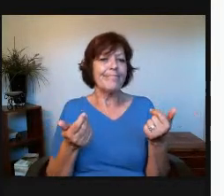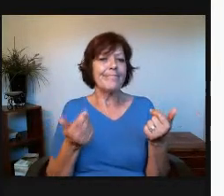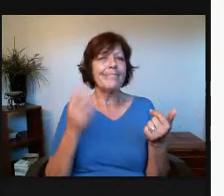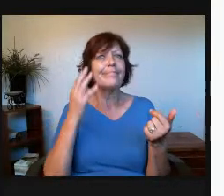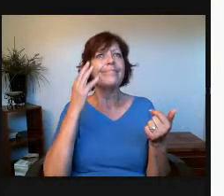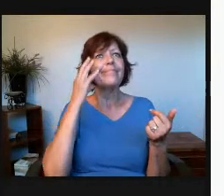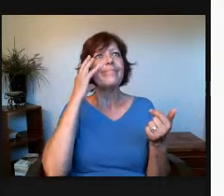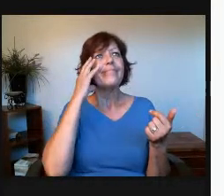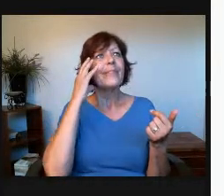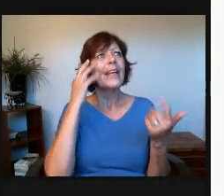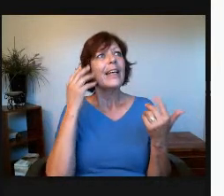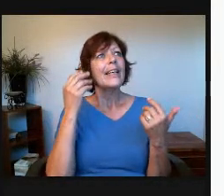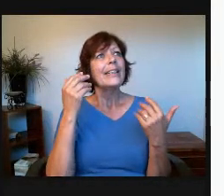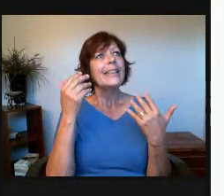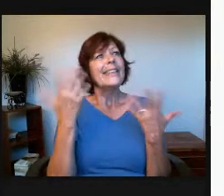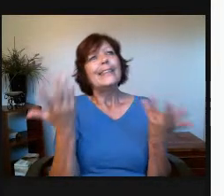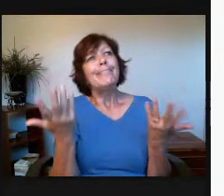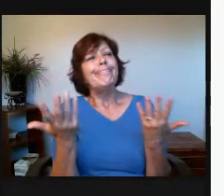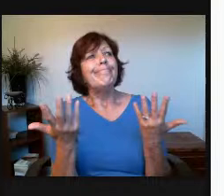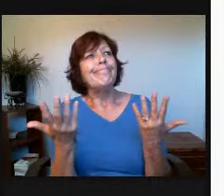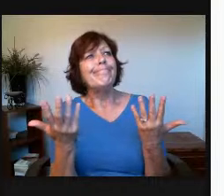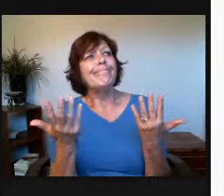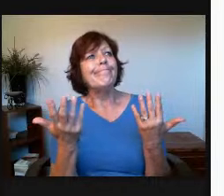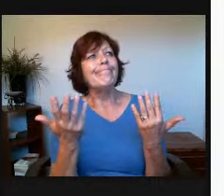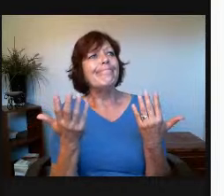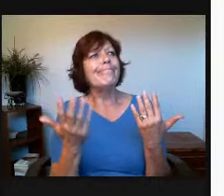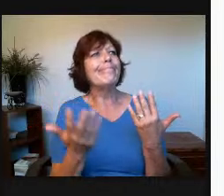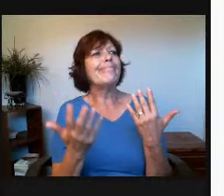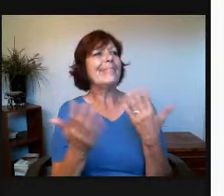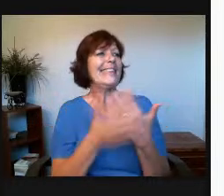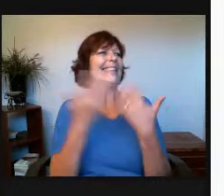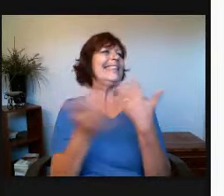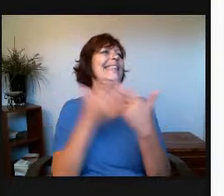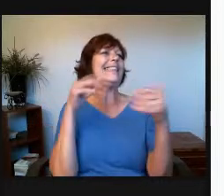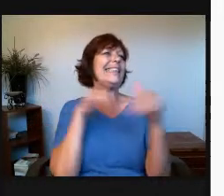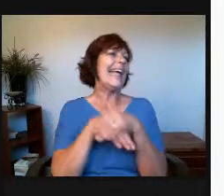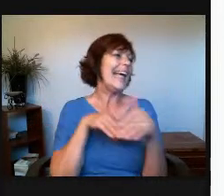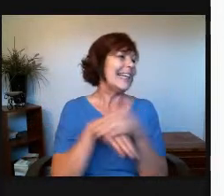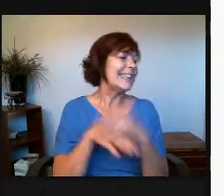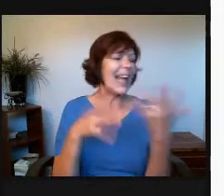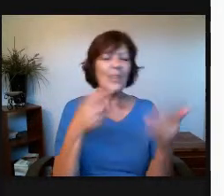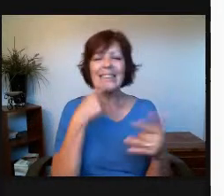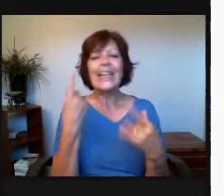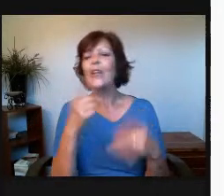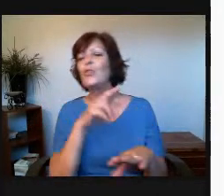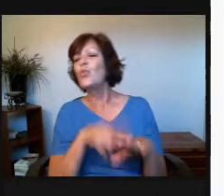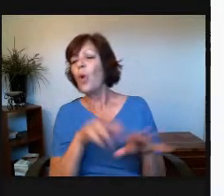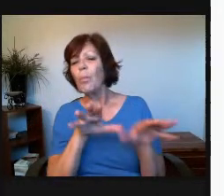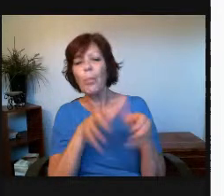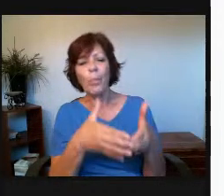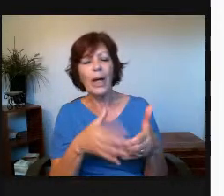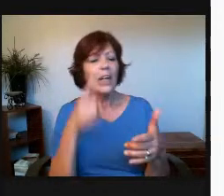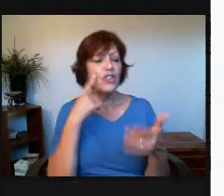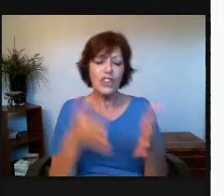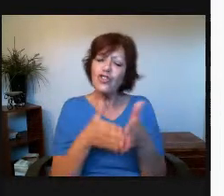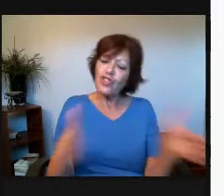experiencing life like the normal population. I shouldn't say normal population, but the general